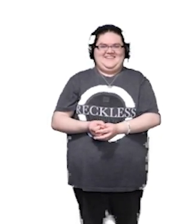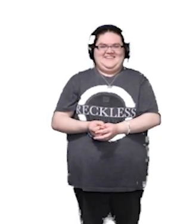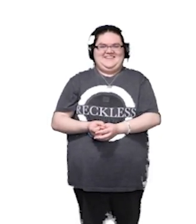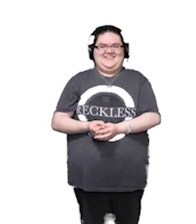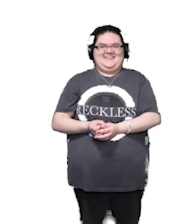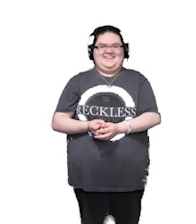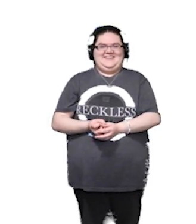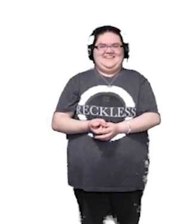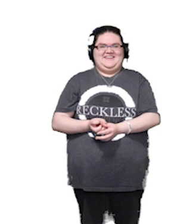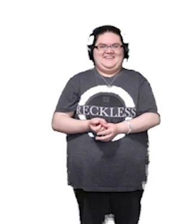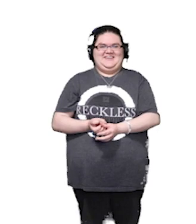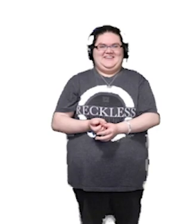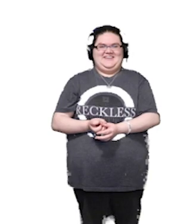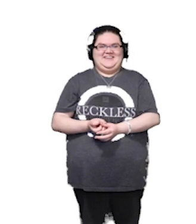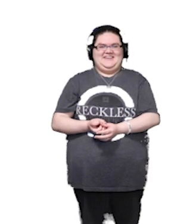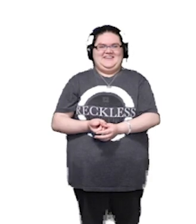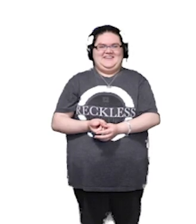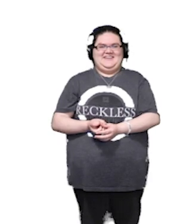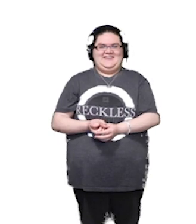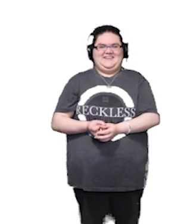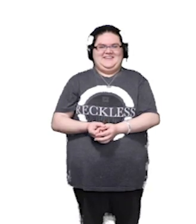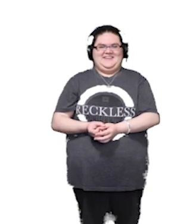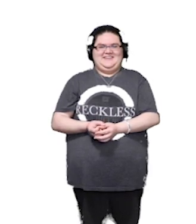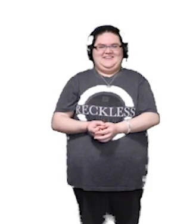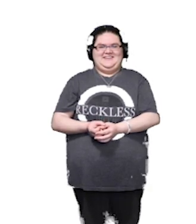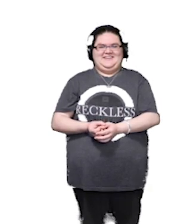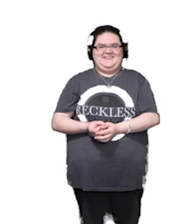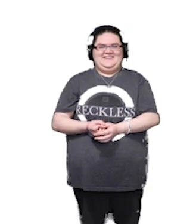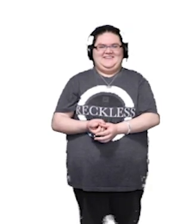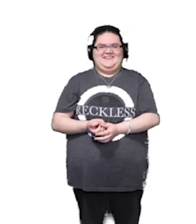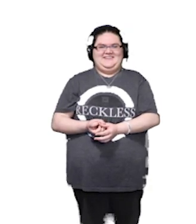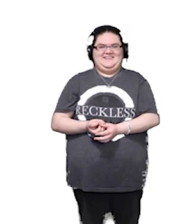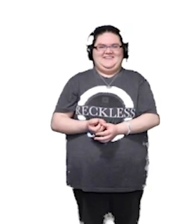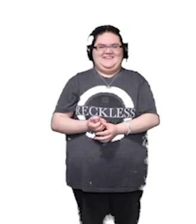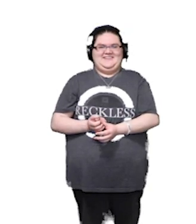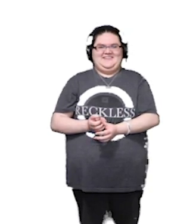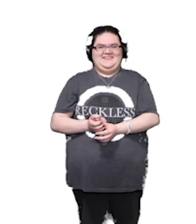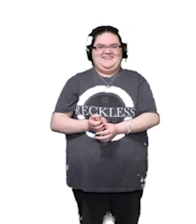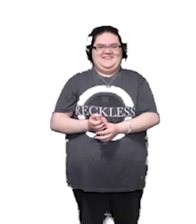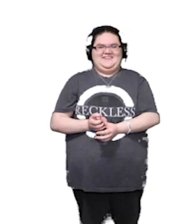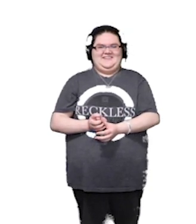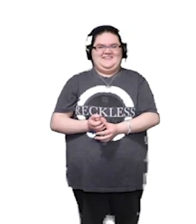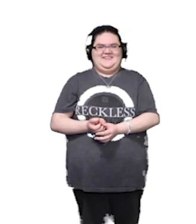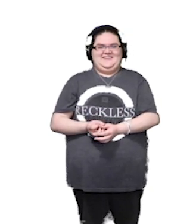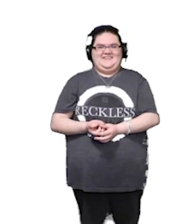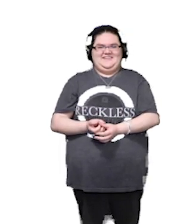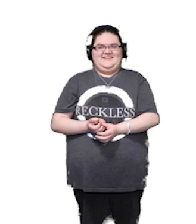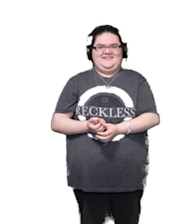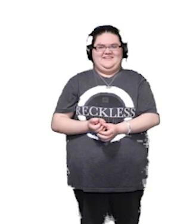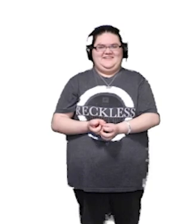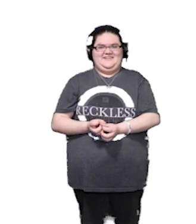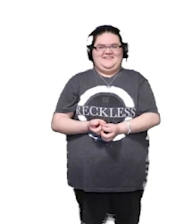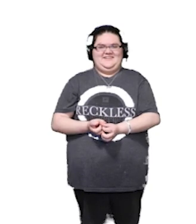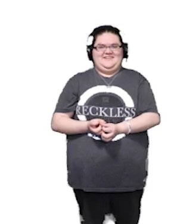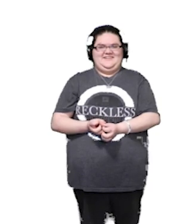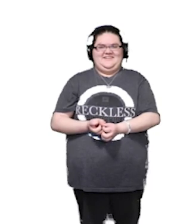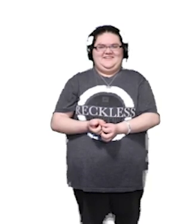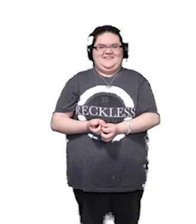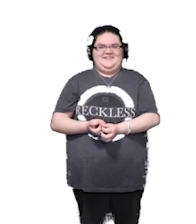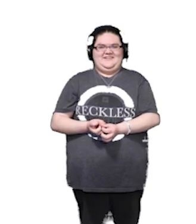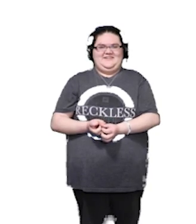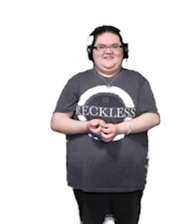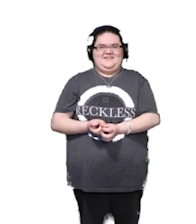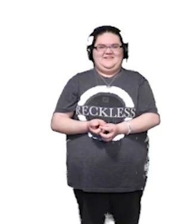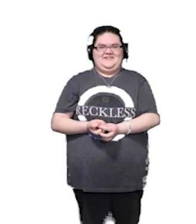I'm parked up. I'm in my car right now. I can see that you're ordering a fish sandwich at McDonald's while you're doing this interview with